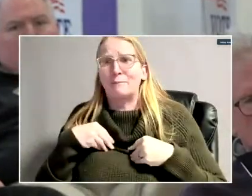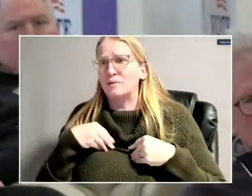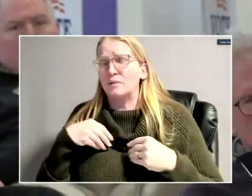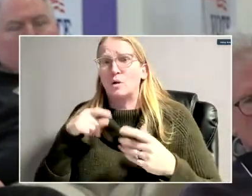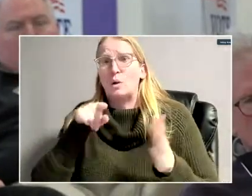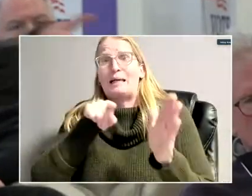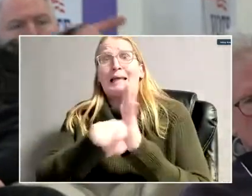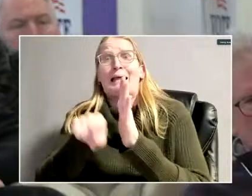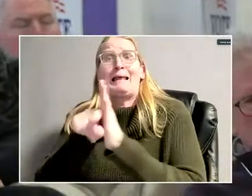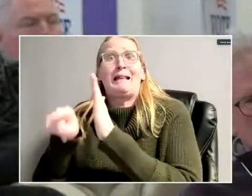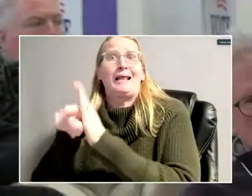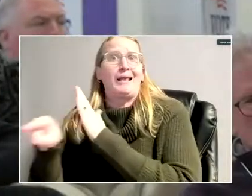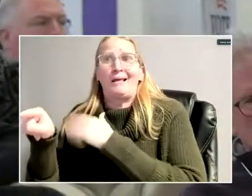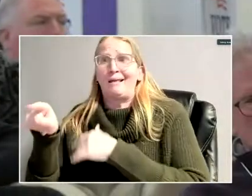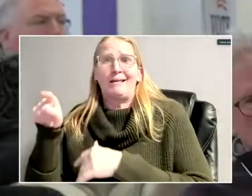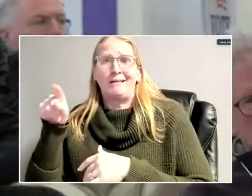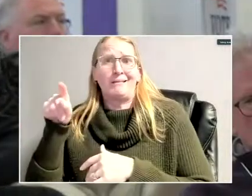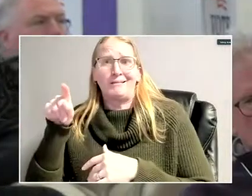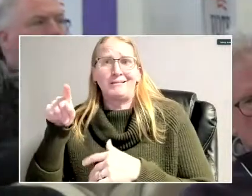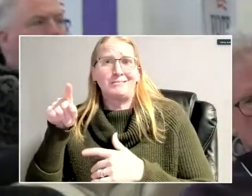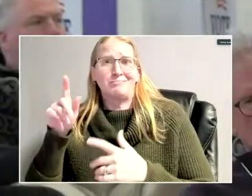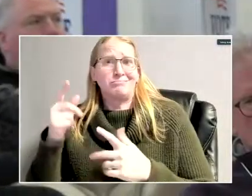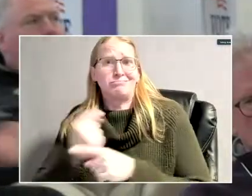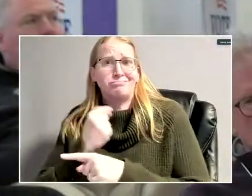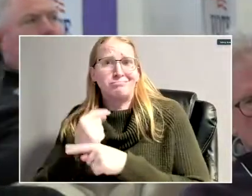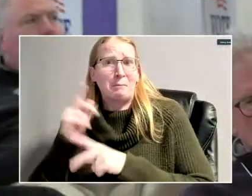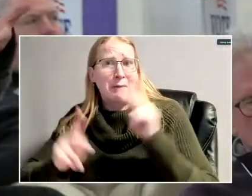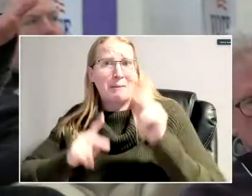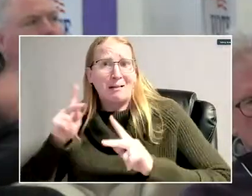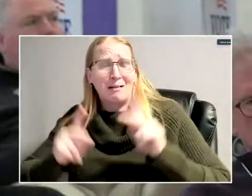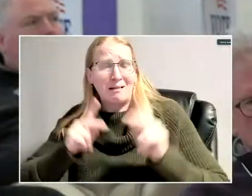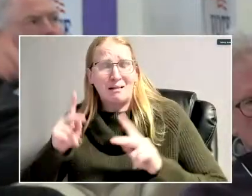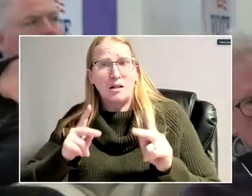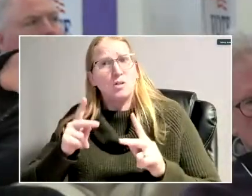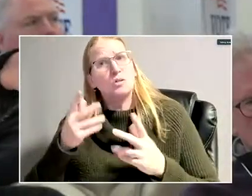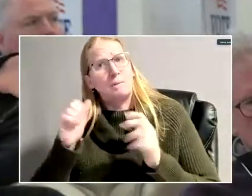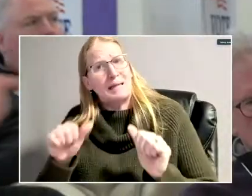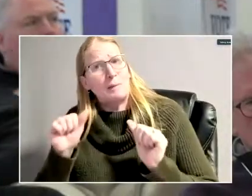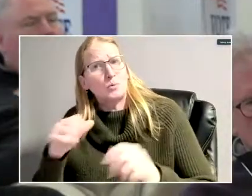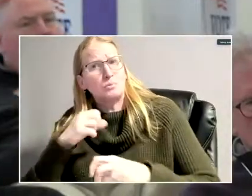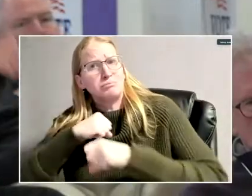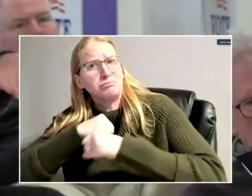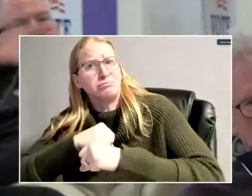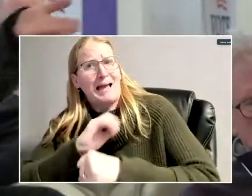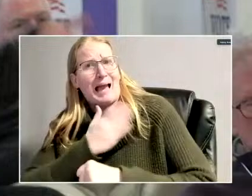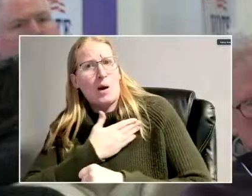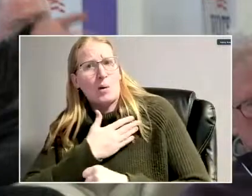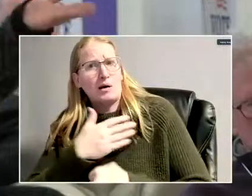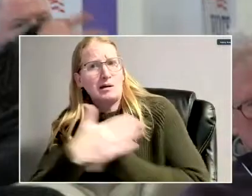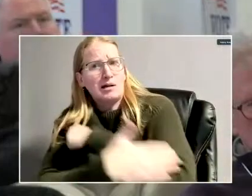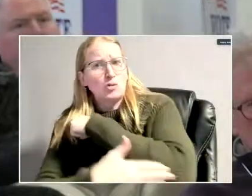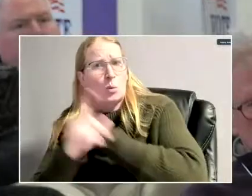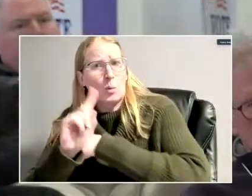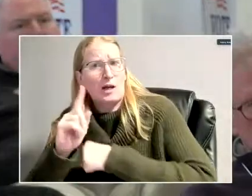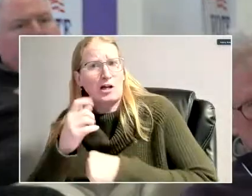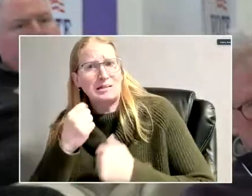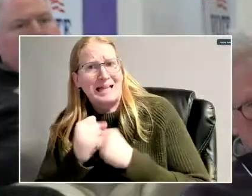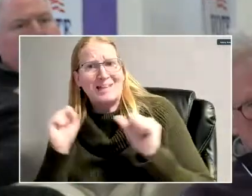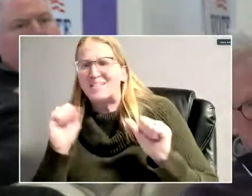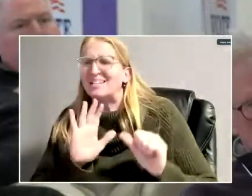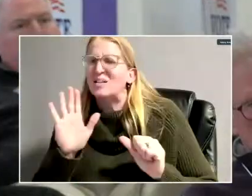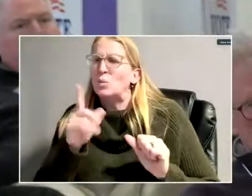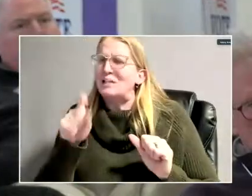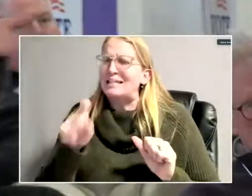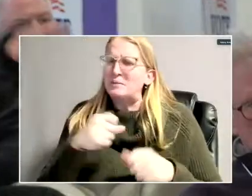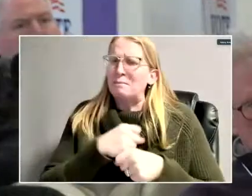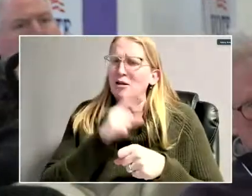civilians for a place where Jews should be safe we need to be working in our communities to make our community safer for everyone every